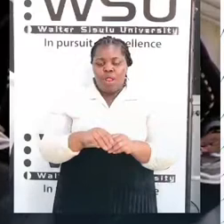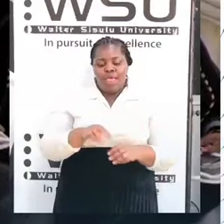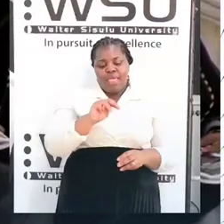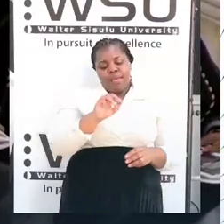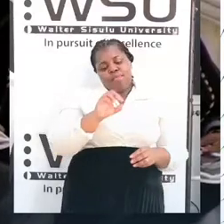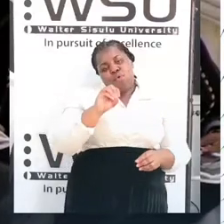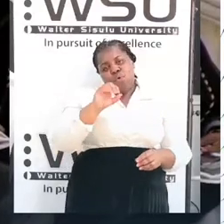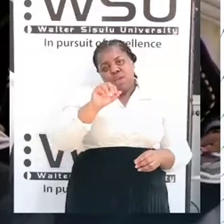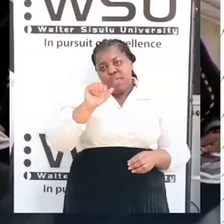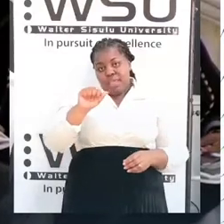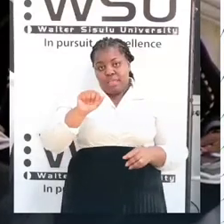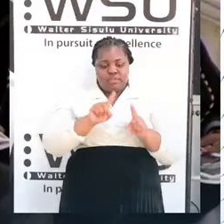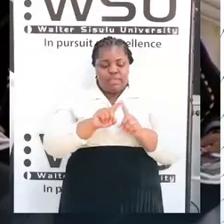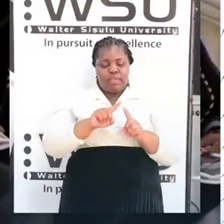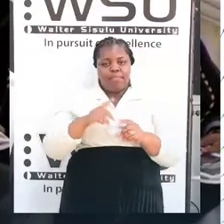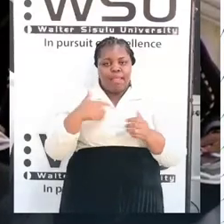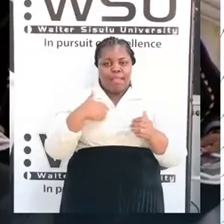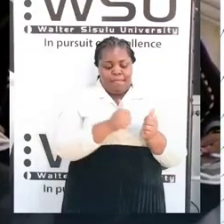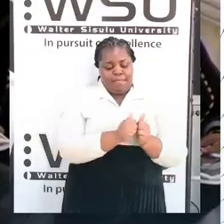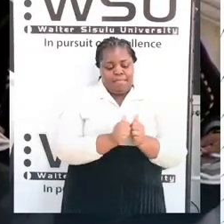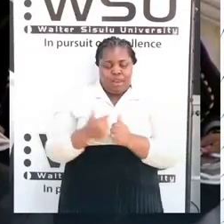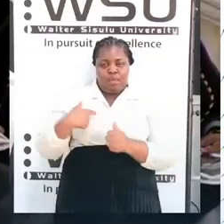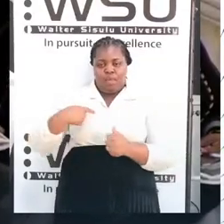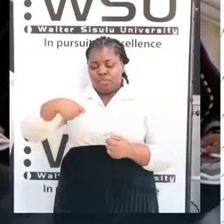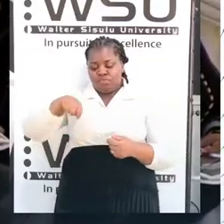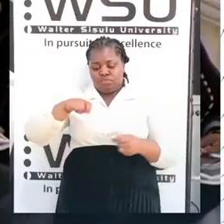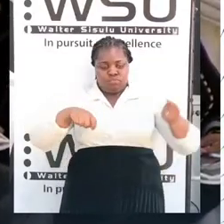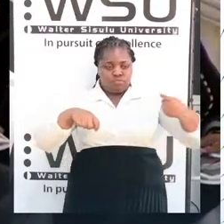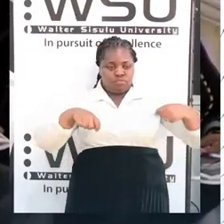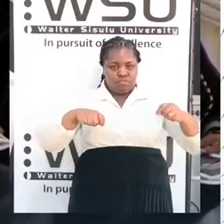and the partners that we have signed with.